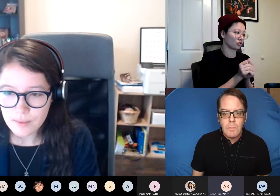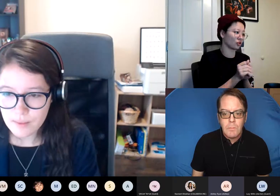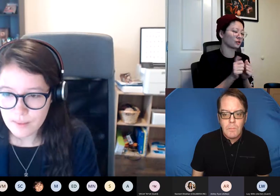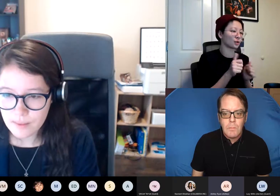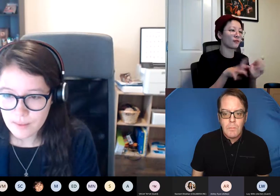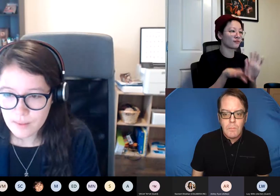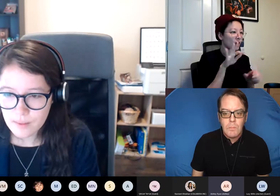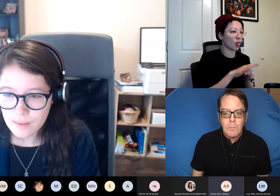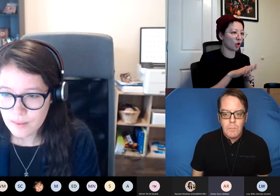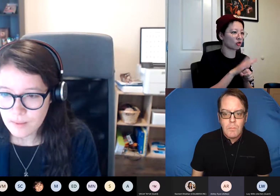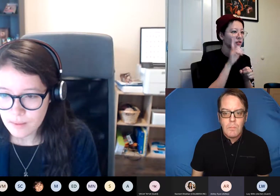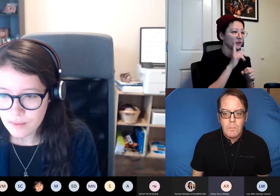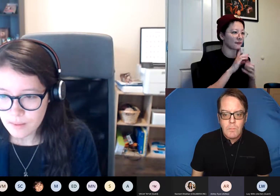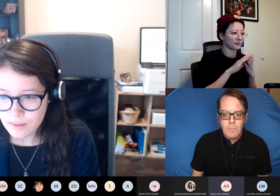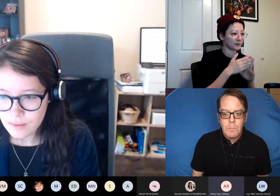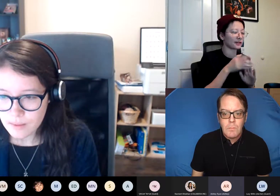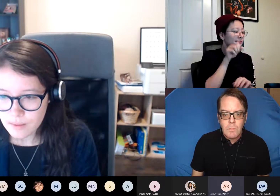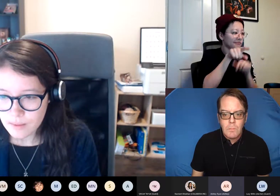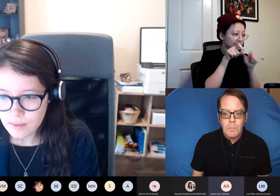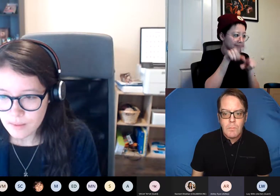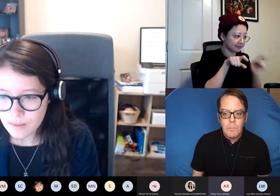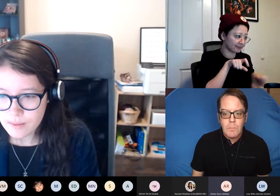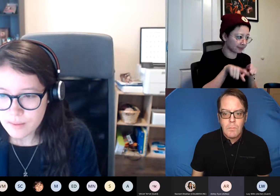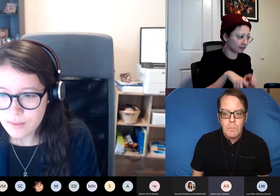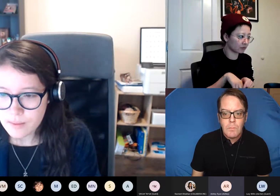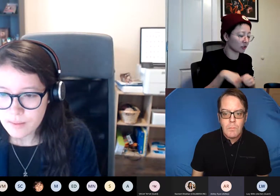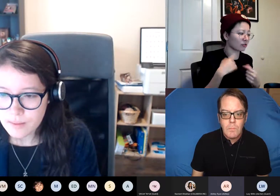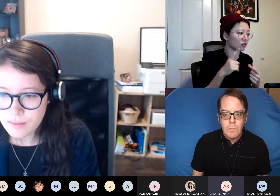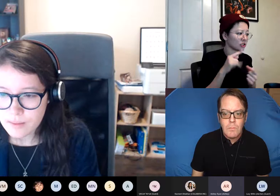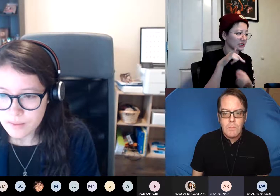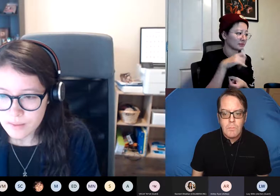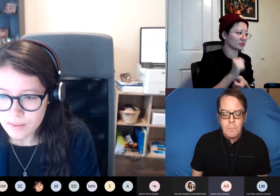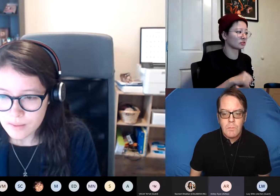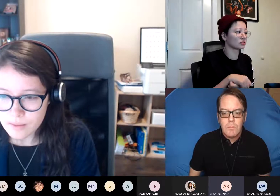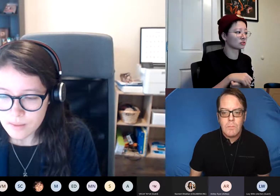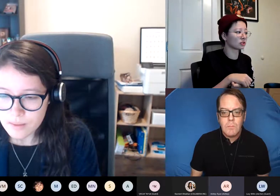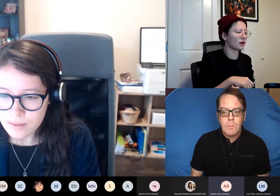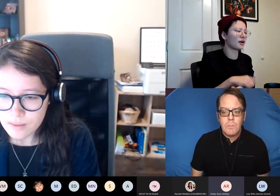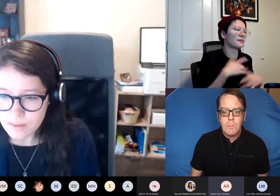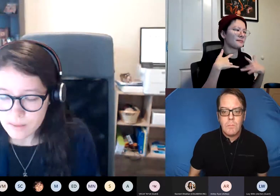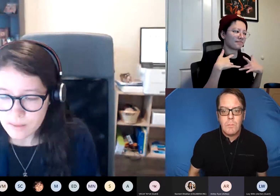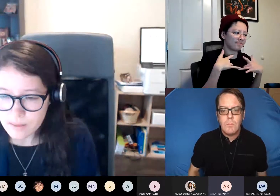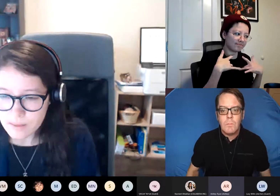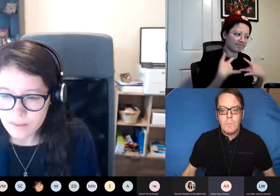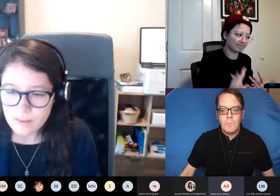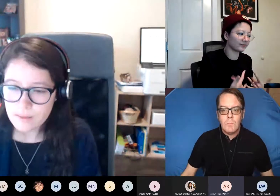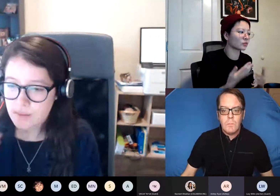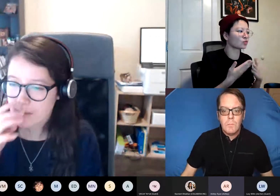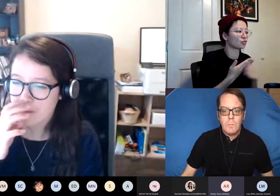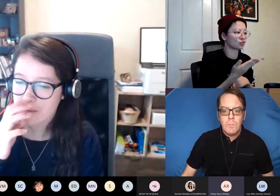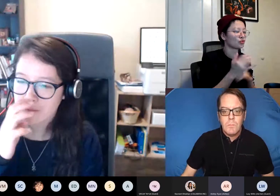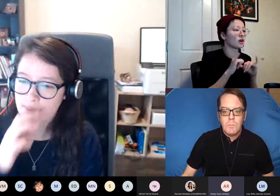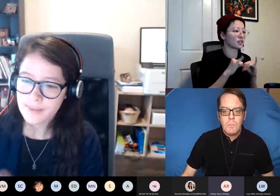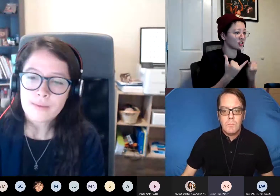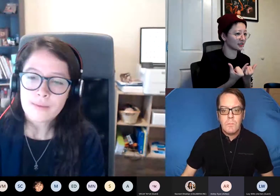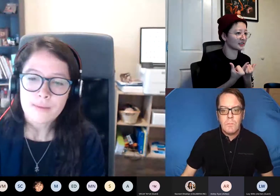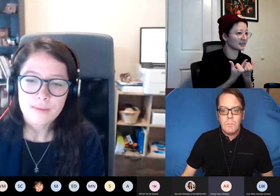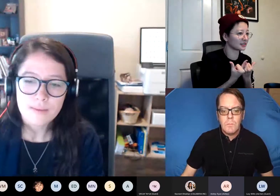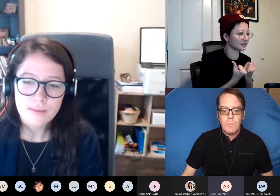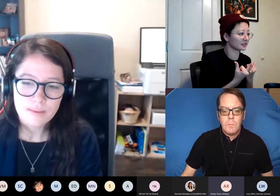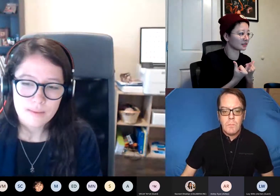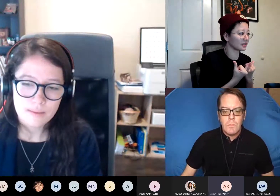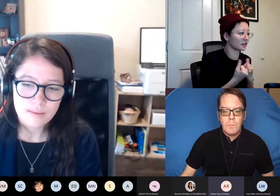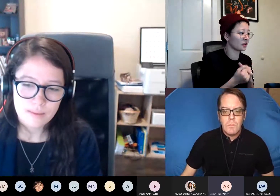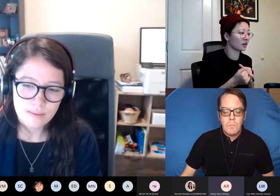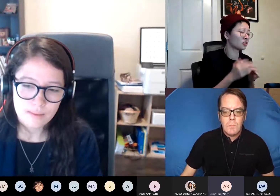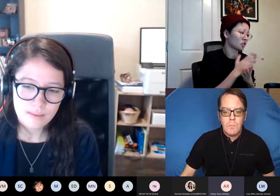deaf people and can relay the information to you. They typically share information and resources and would be happy to provide